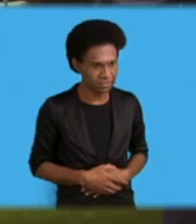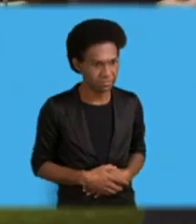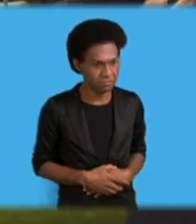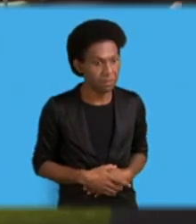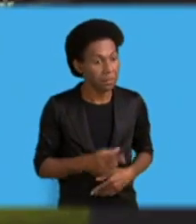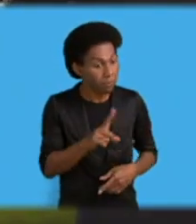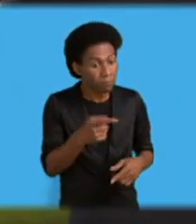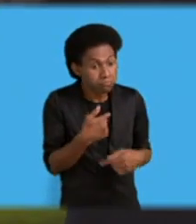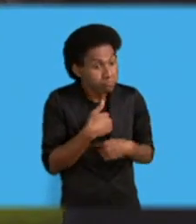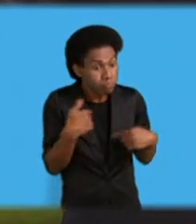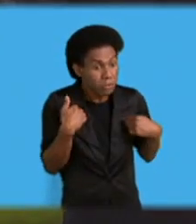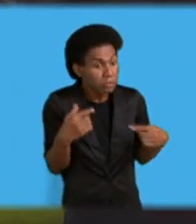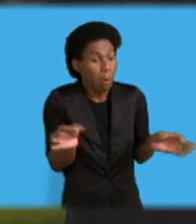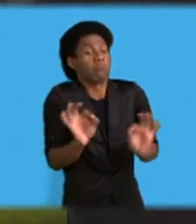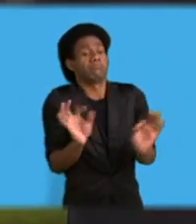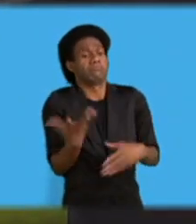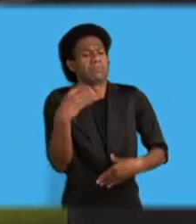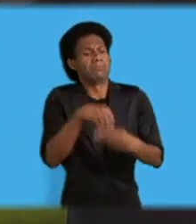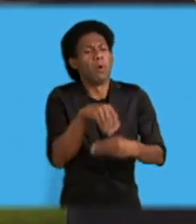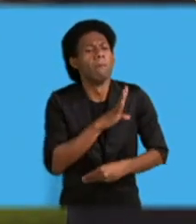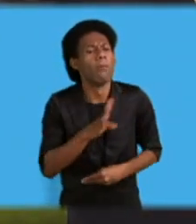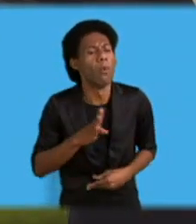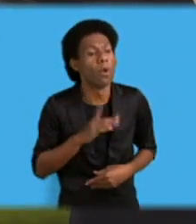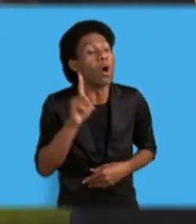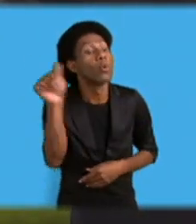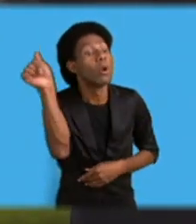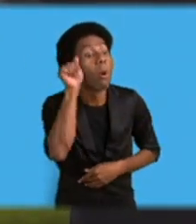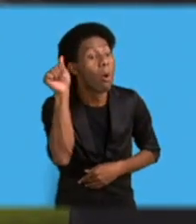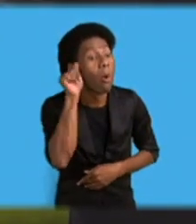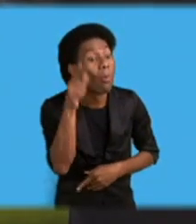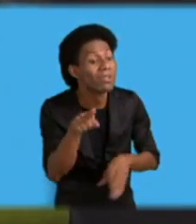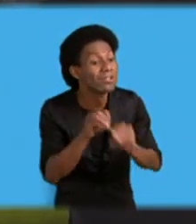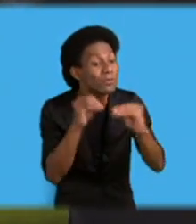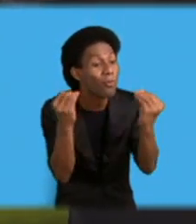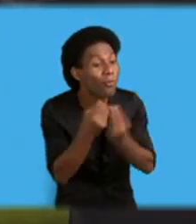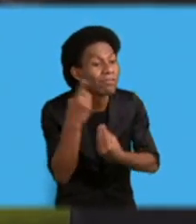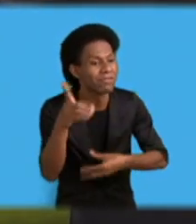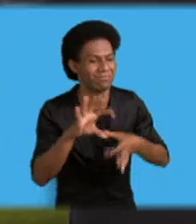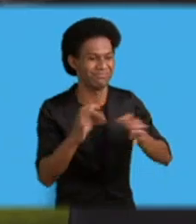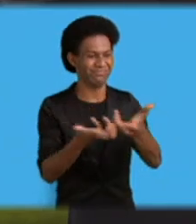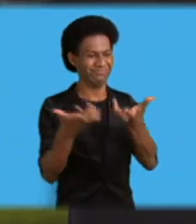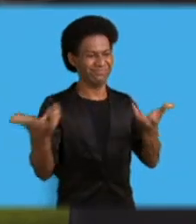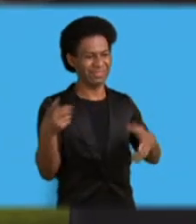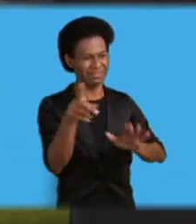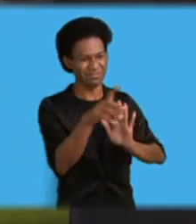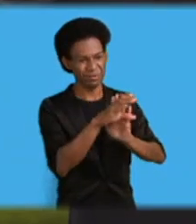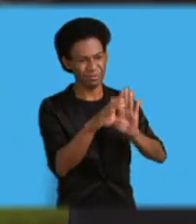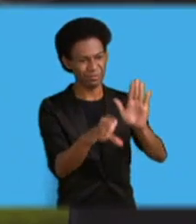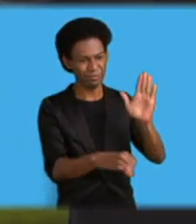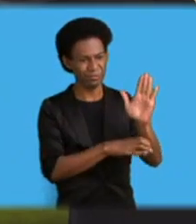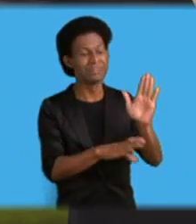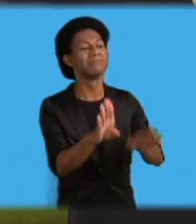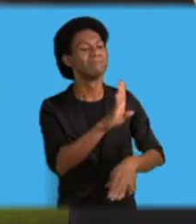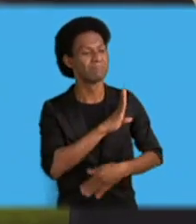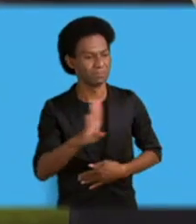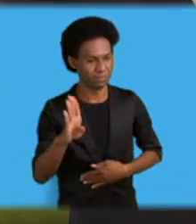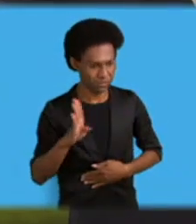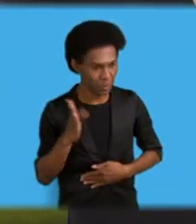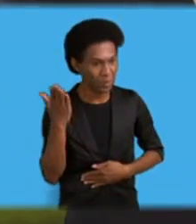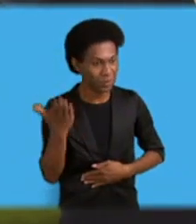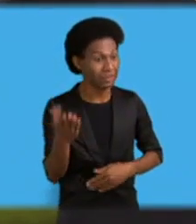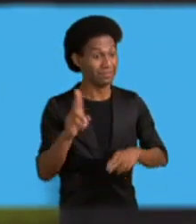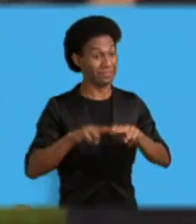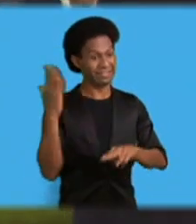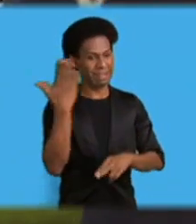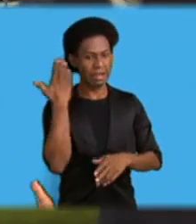do know about corporate governance, they have their own separate constitution. The board actually decides and makes